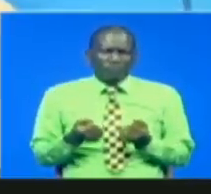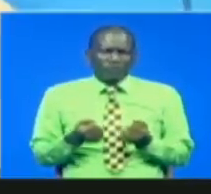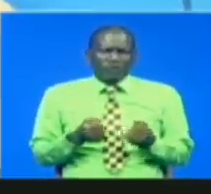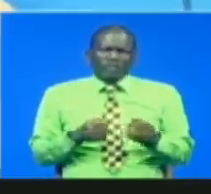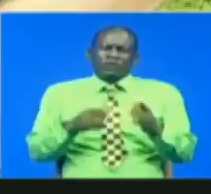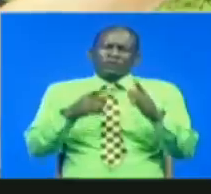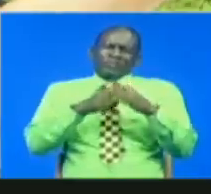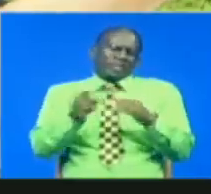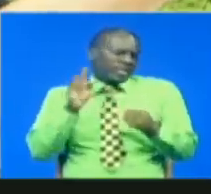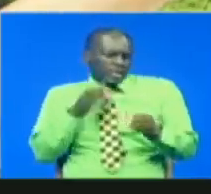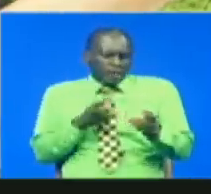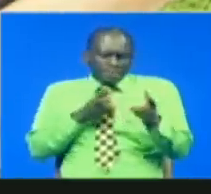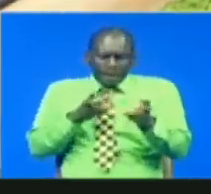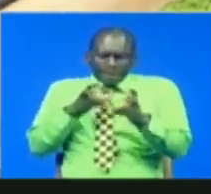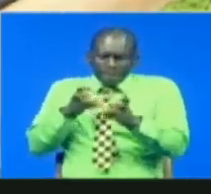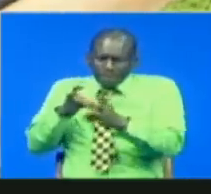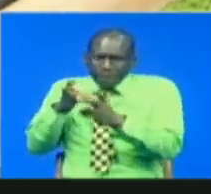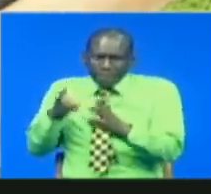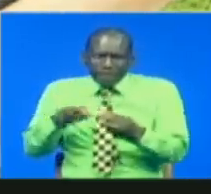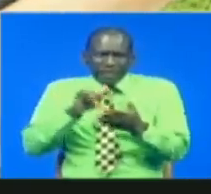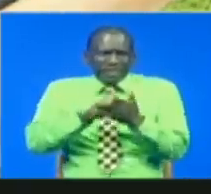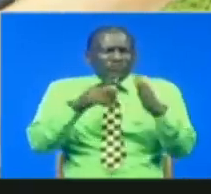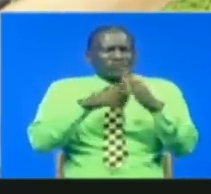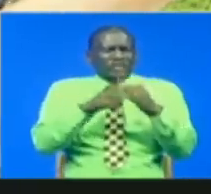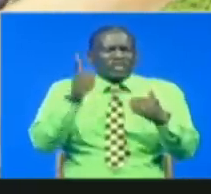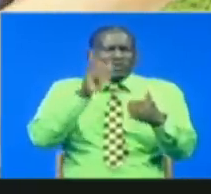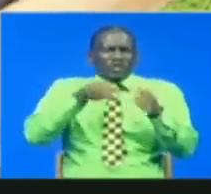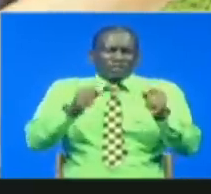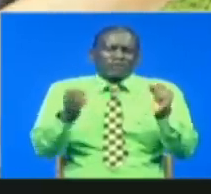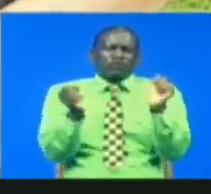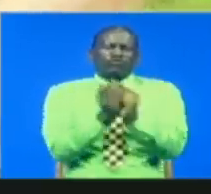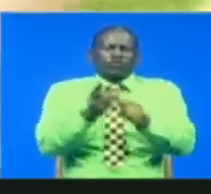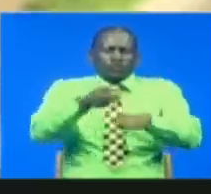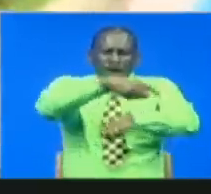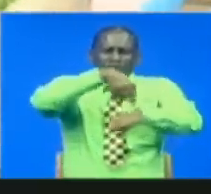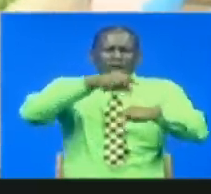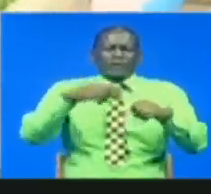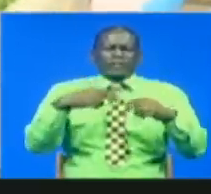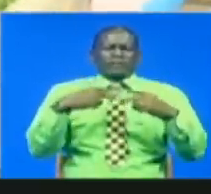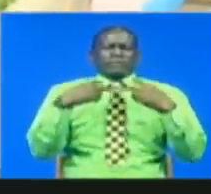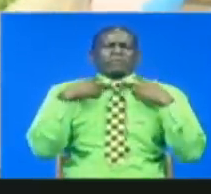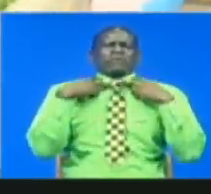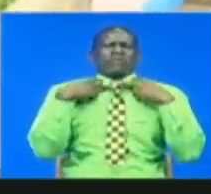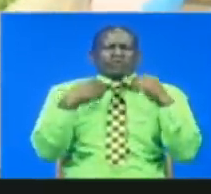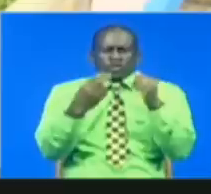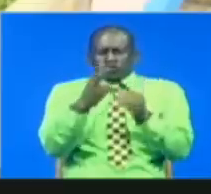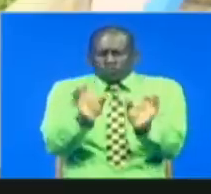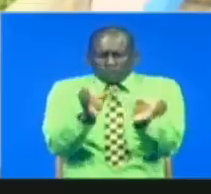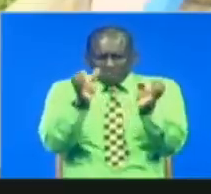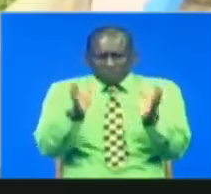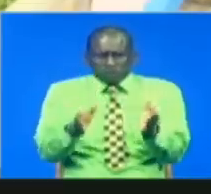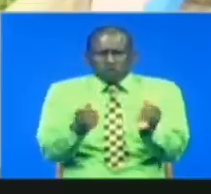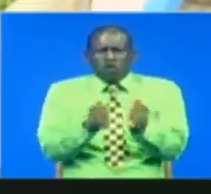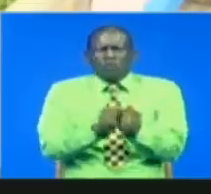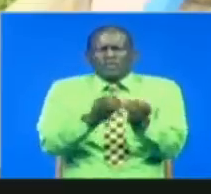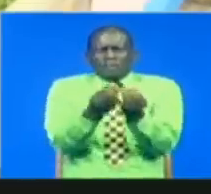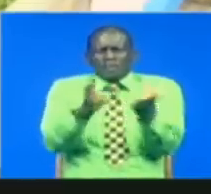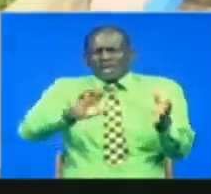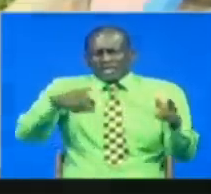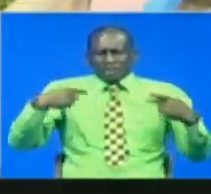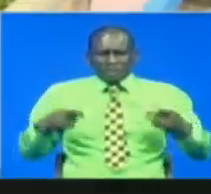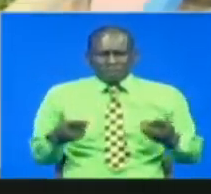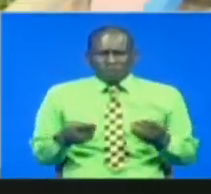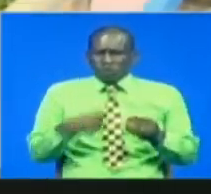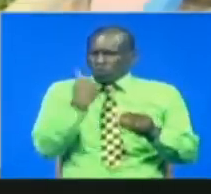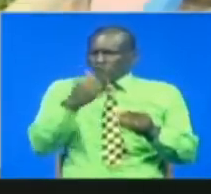gunshots were all over. That was the beginning of what would be a 12-hour siege for the two journalists alongside hundreds of others caught up